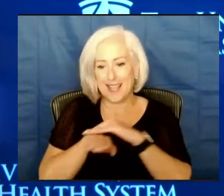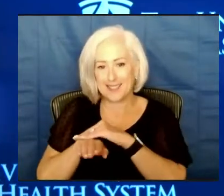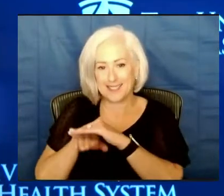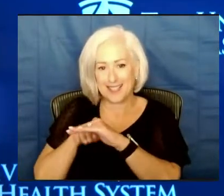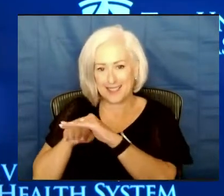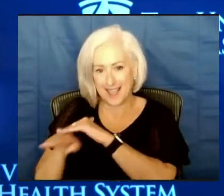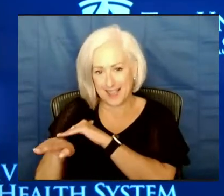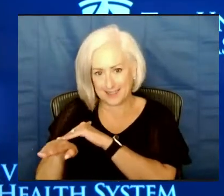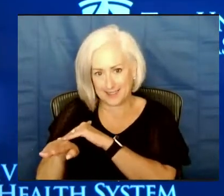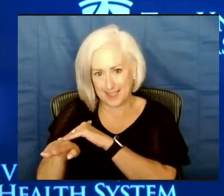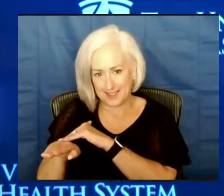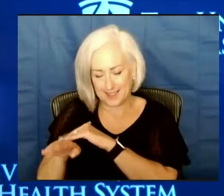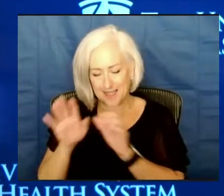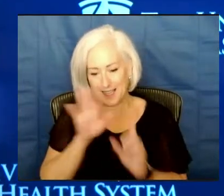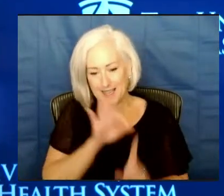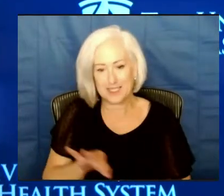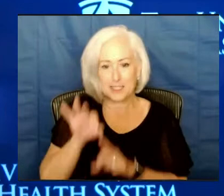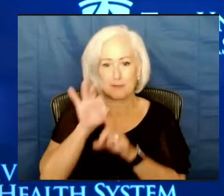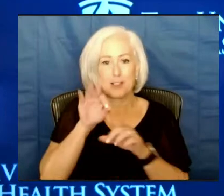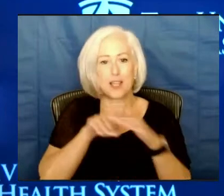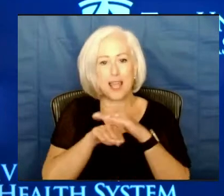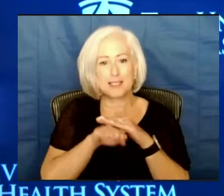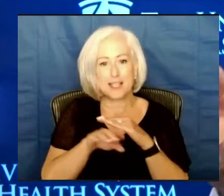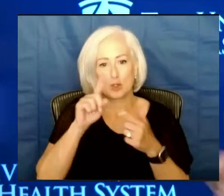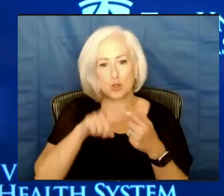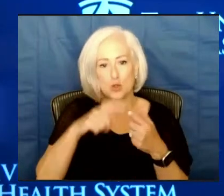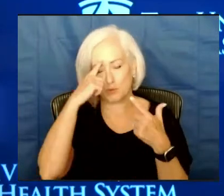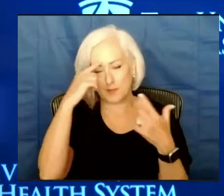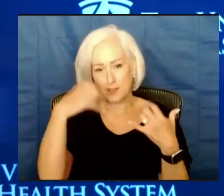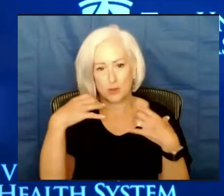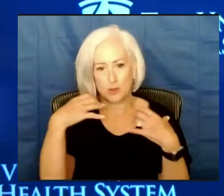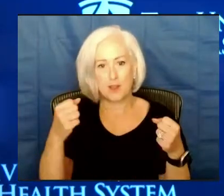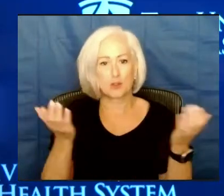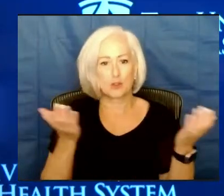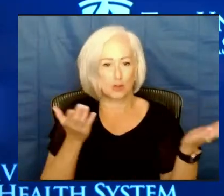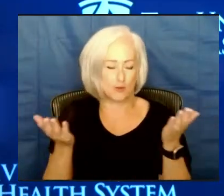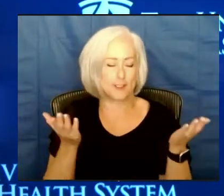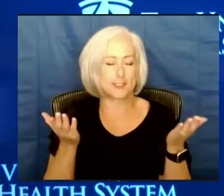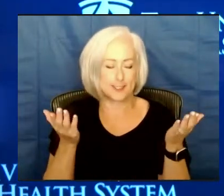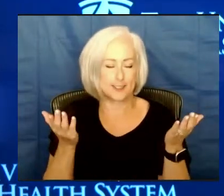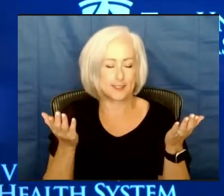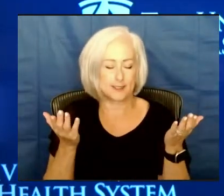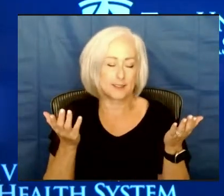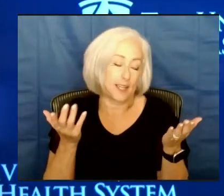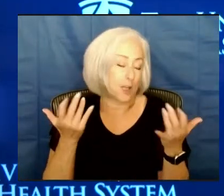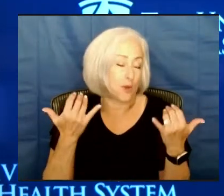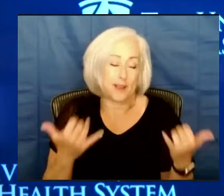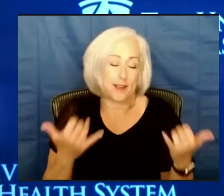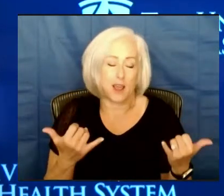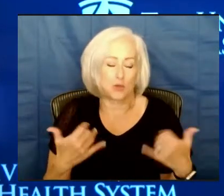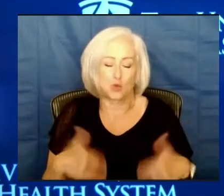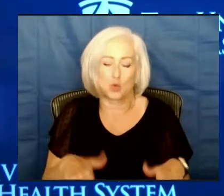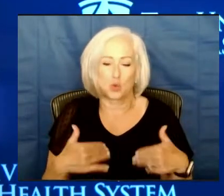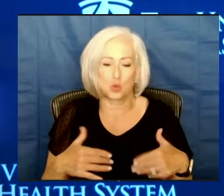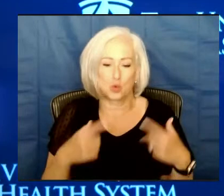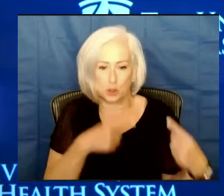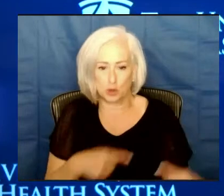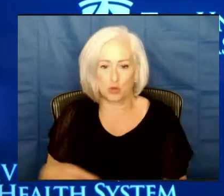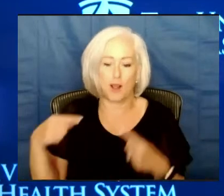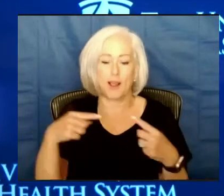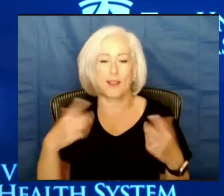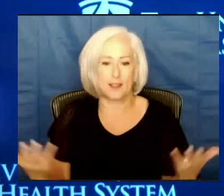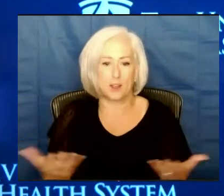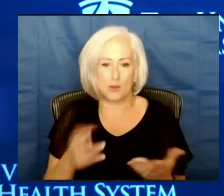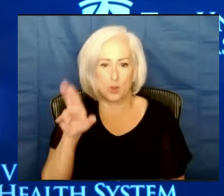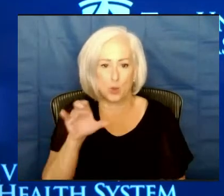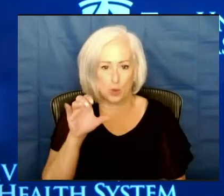and especially access to mental health services, which is just it's in a difficult state in the United States across the board right now. And it's just been completely